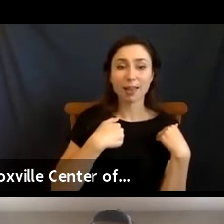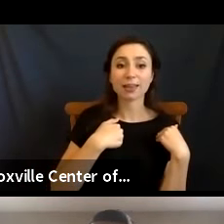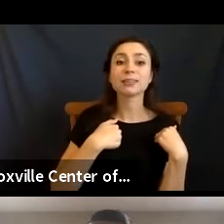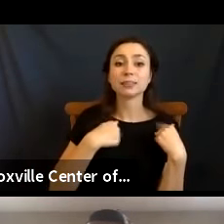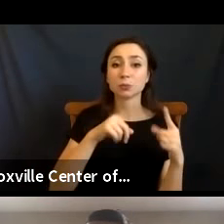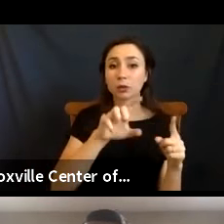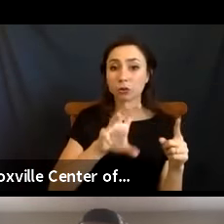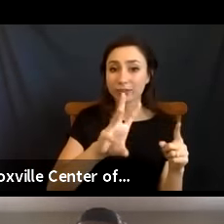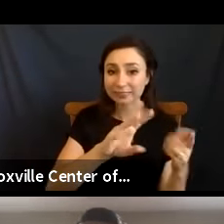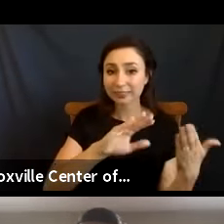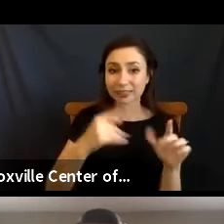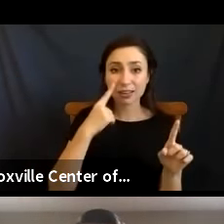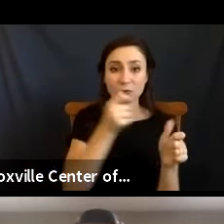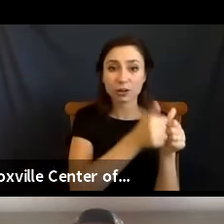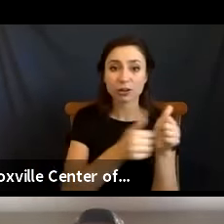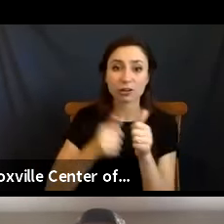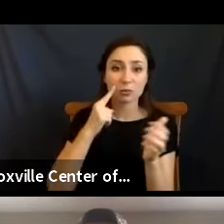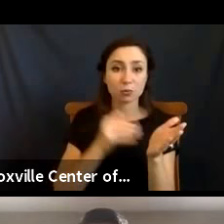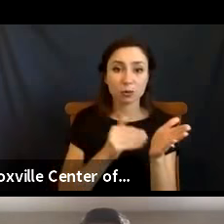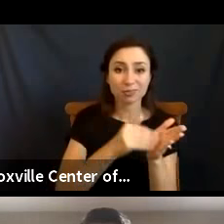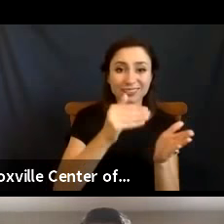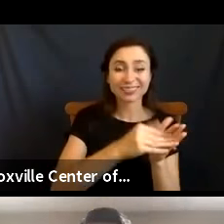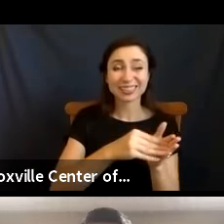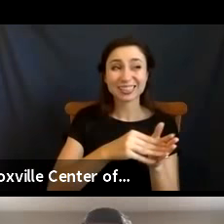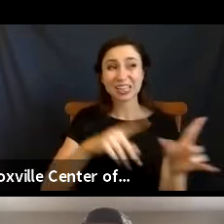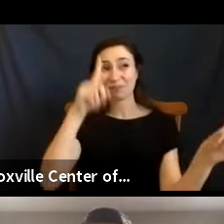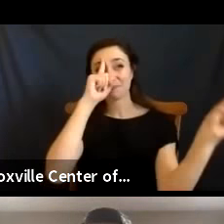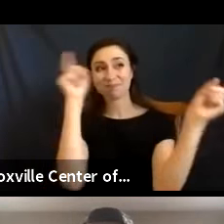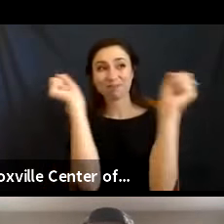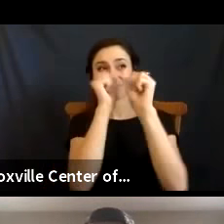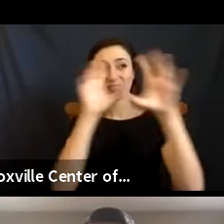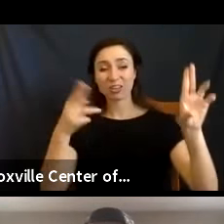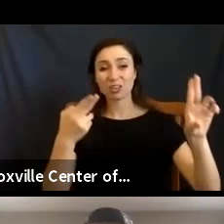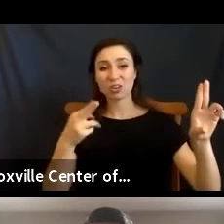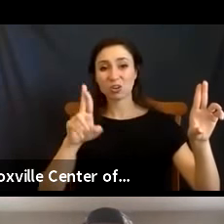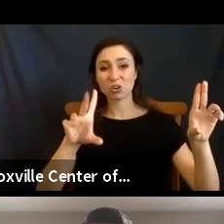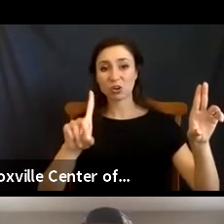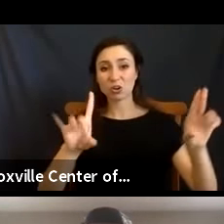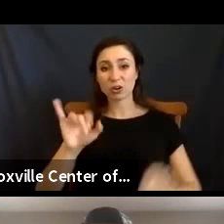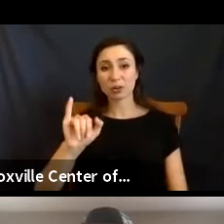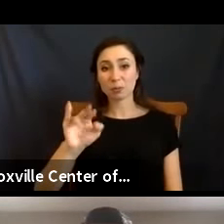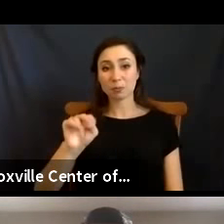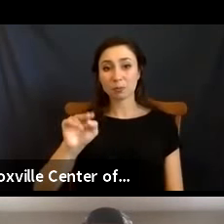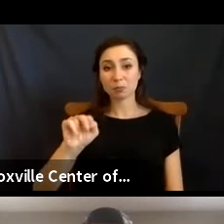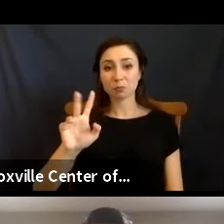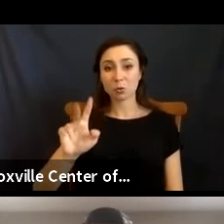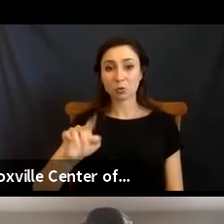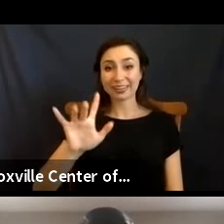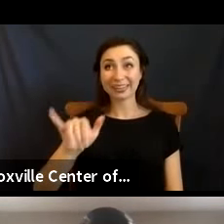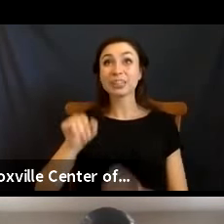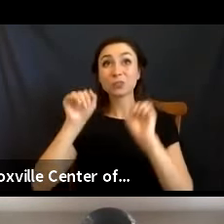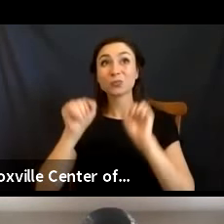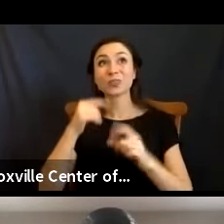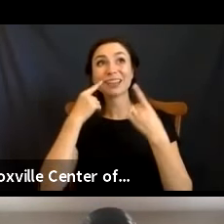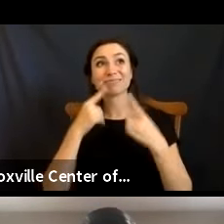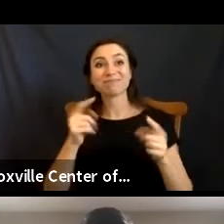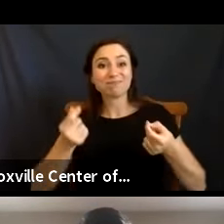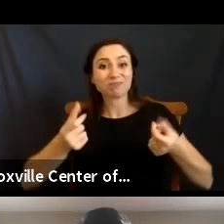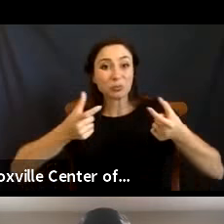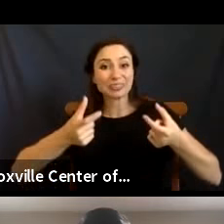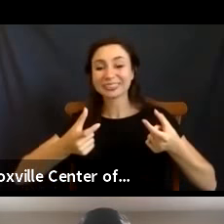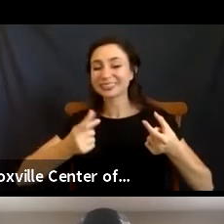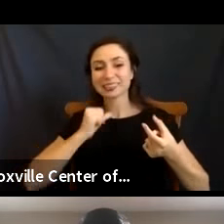is quickly achievable and beneficial hasn't panned out for the countries that have